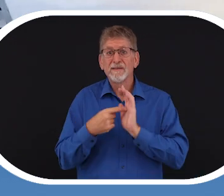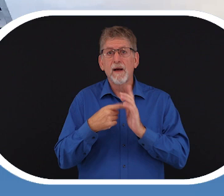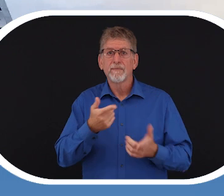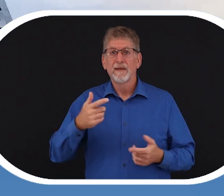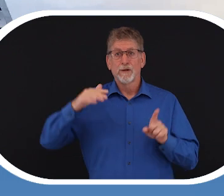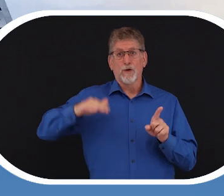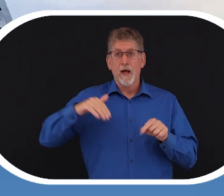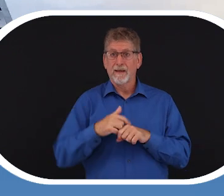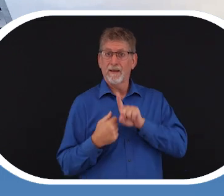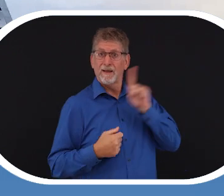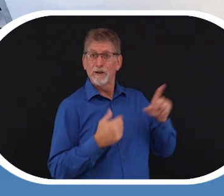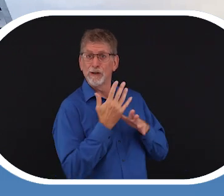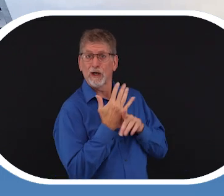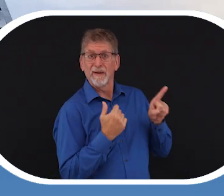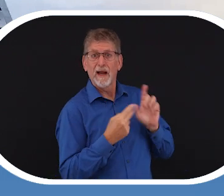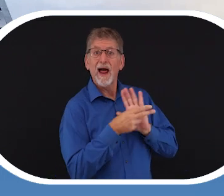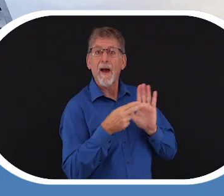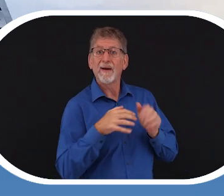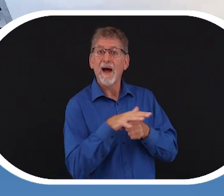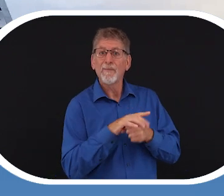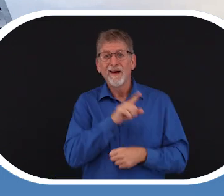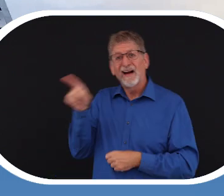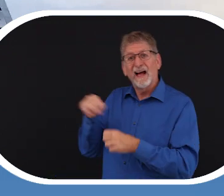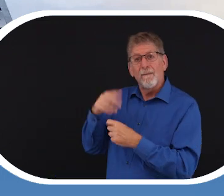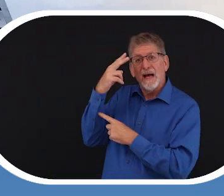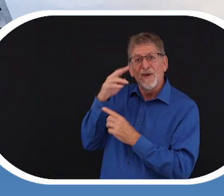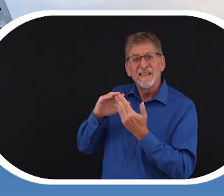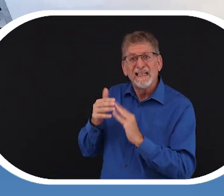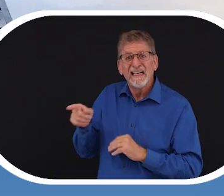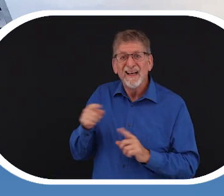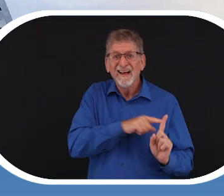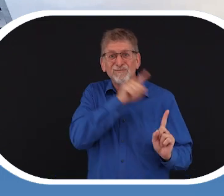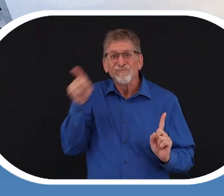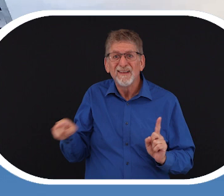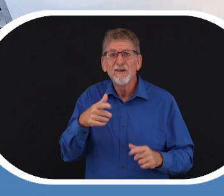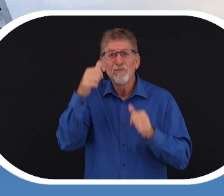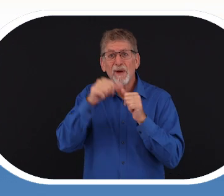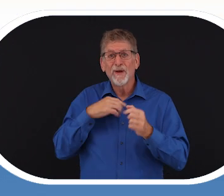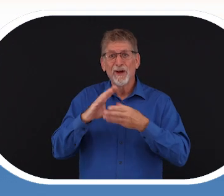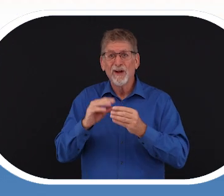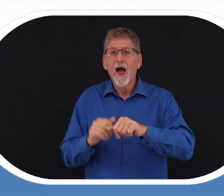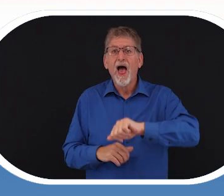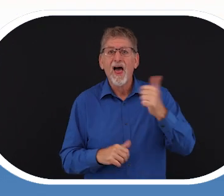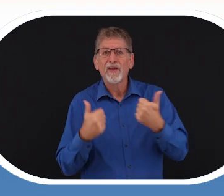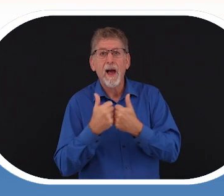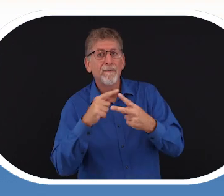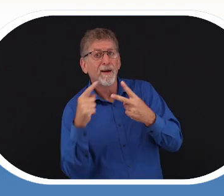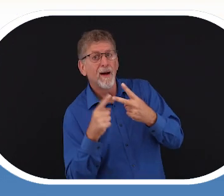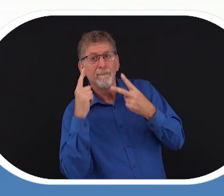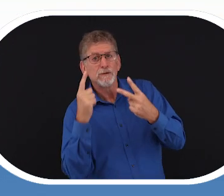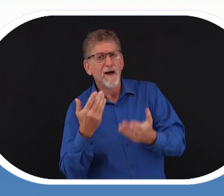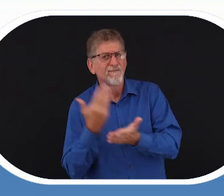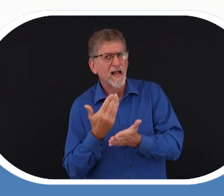example, here is a child in Germany labeling a neighborhood in Mexico City. Now remember I talked about the other game mission, which is validation. So we want